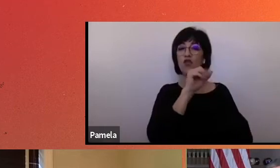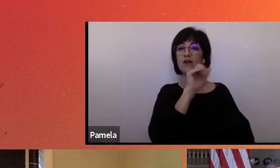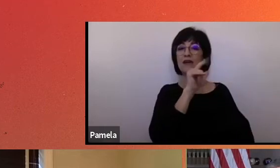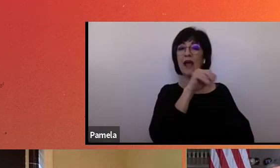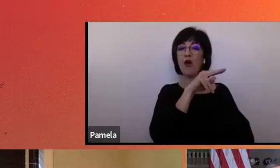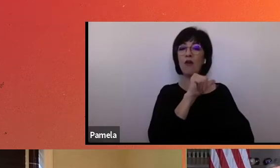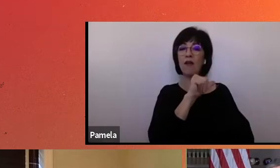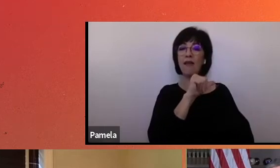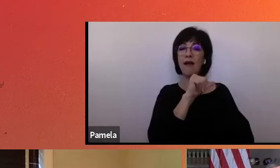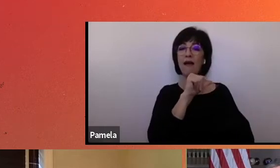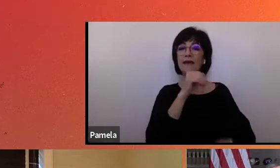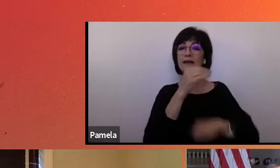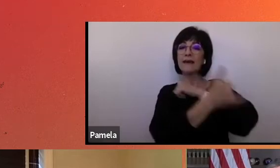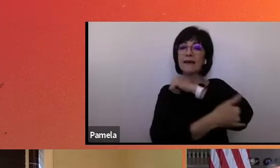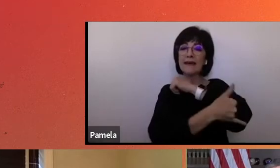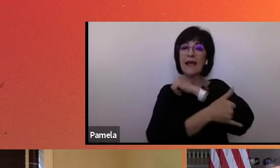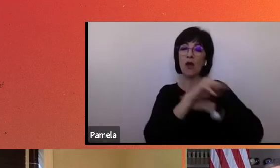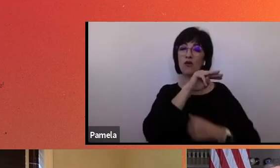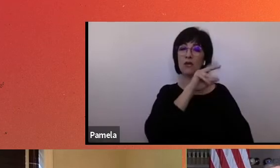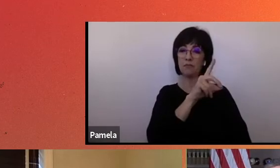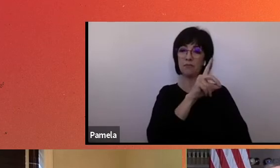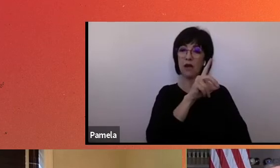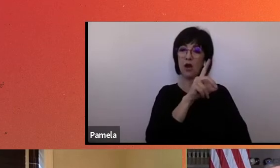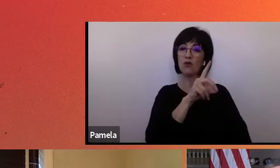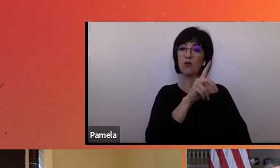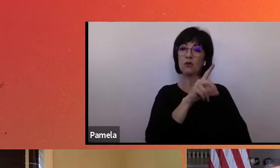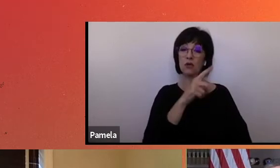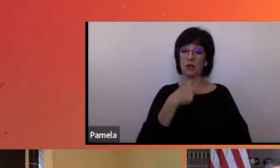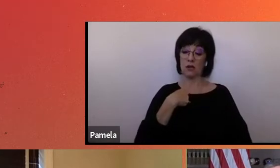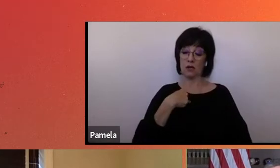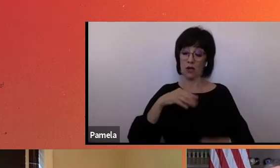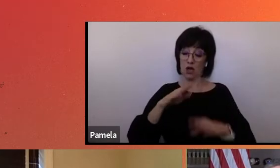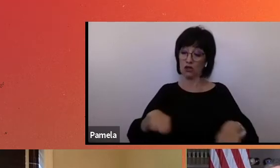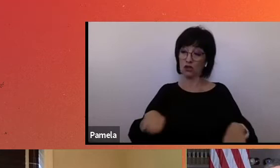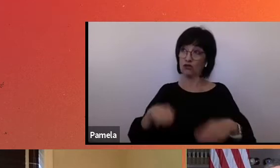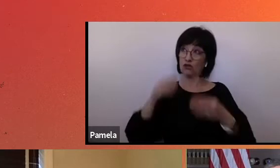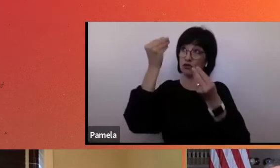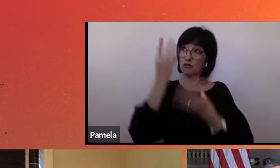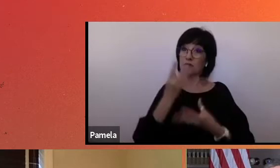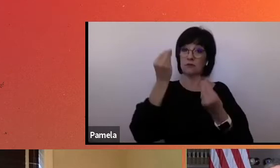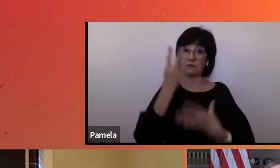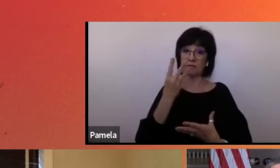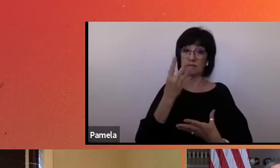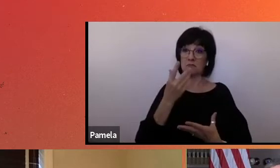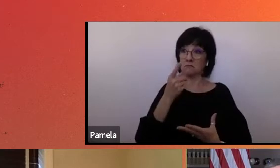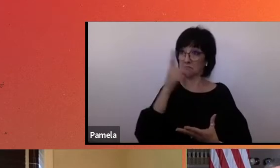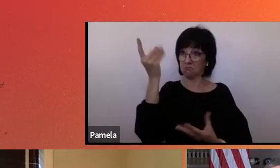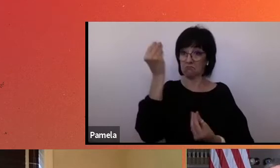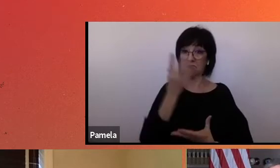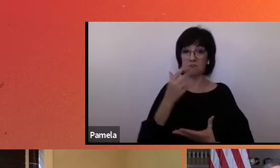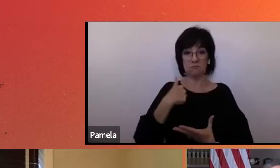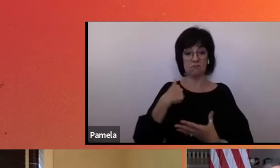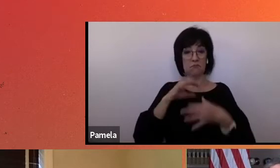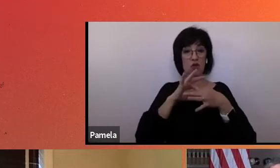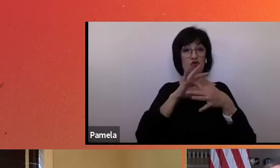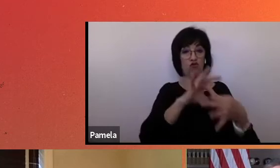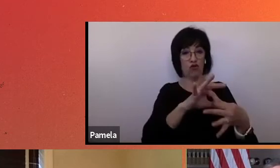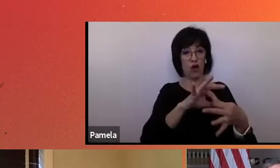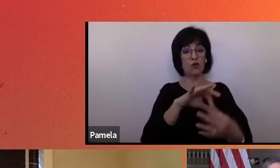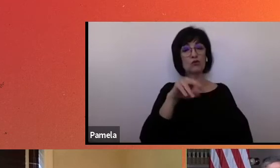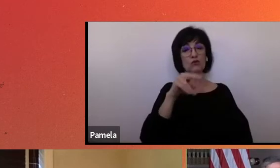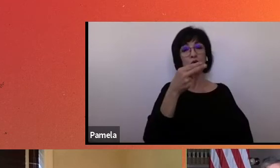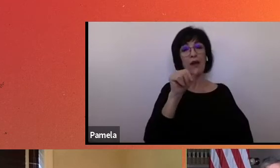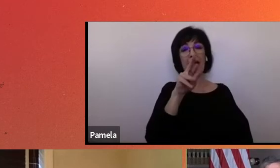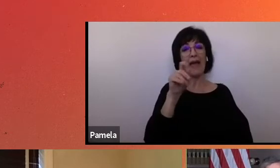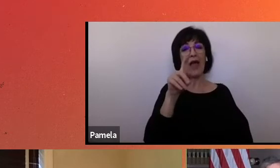we were told as children that we were related to Harriet Ross Tubman, Ross being my maiden name. And